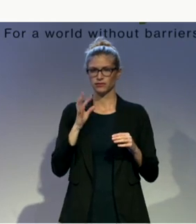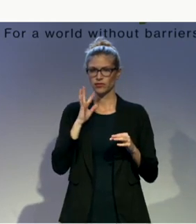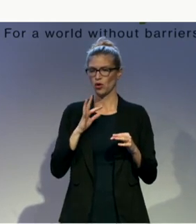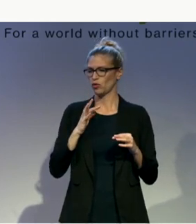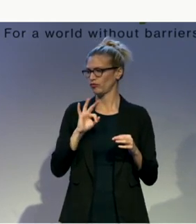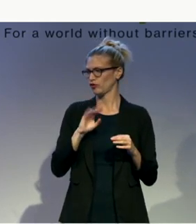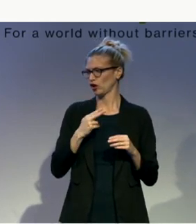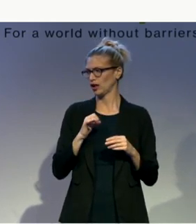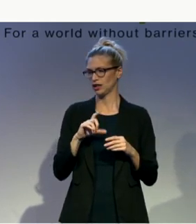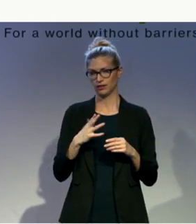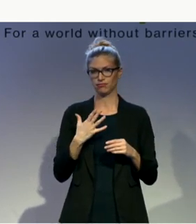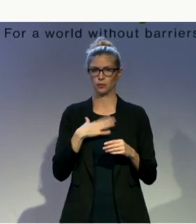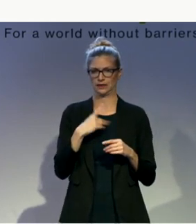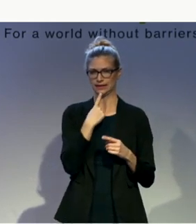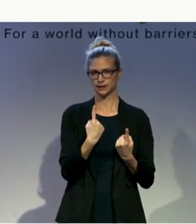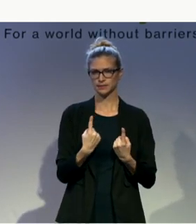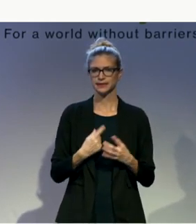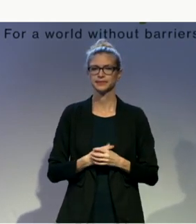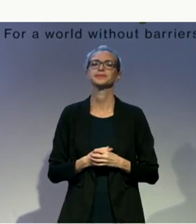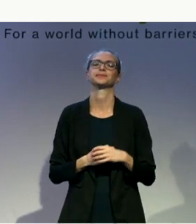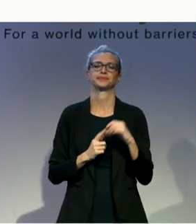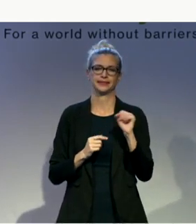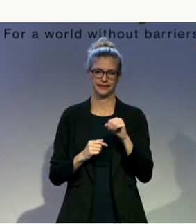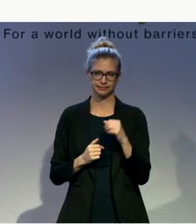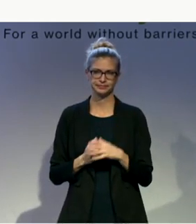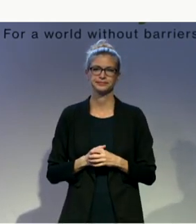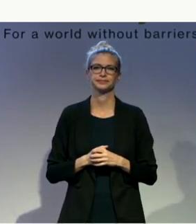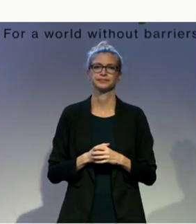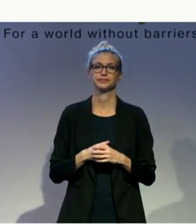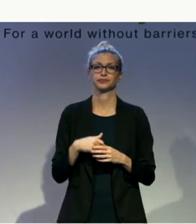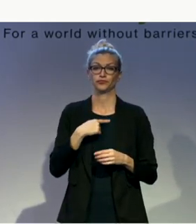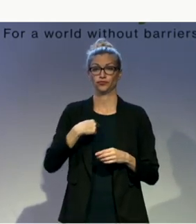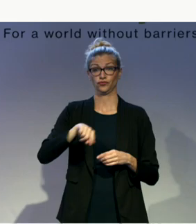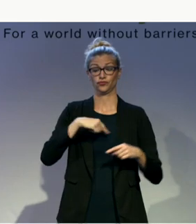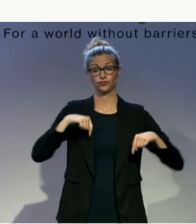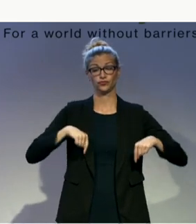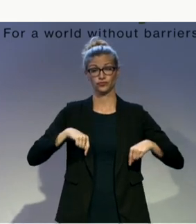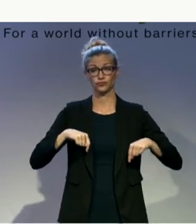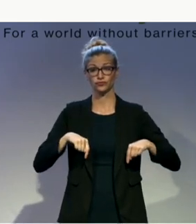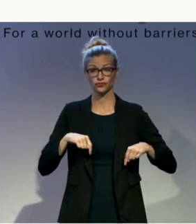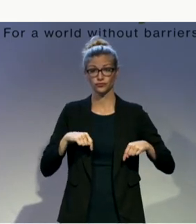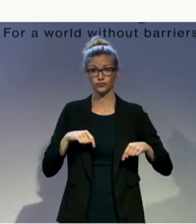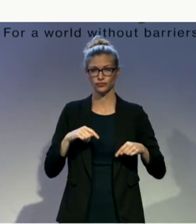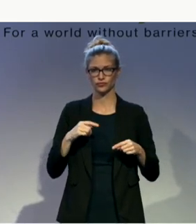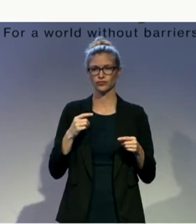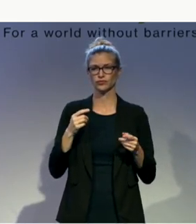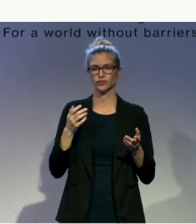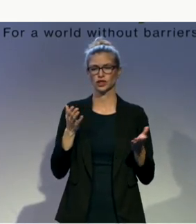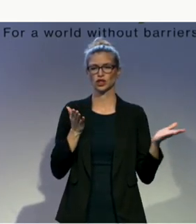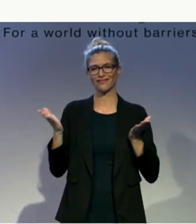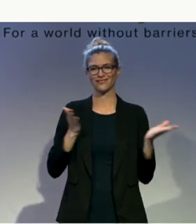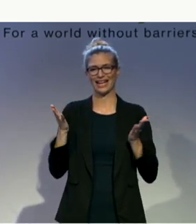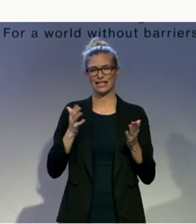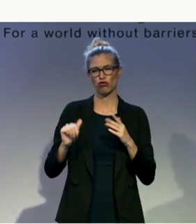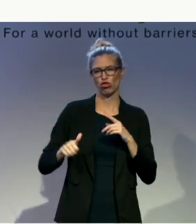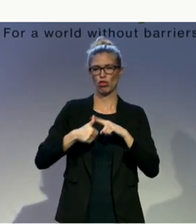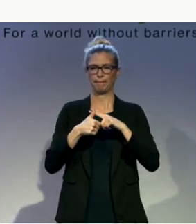So within the top easy service, it is done in follow. We have a criteria